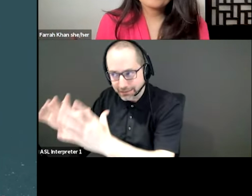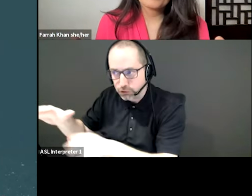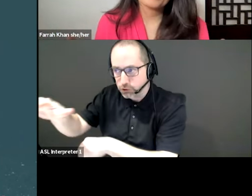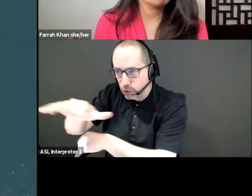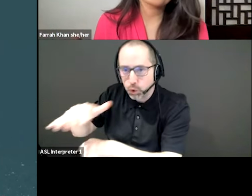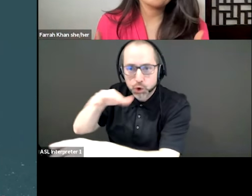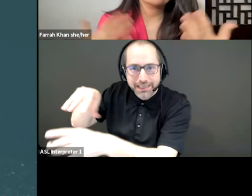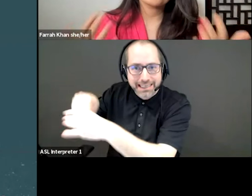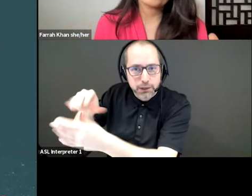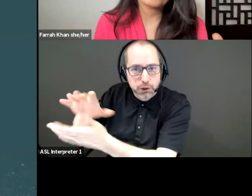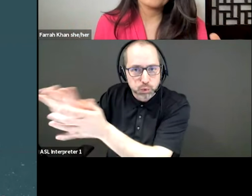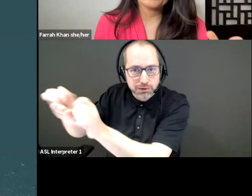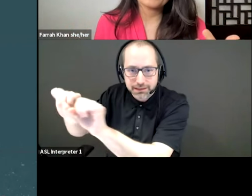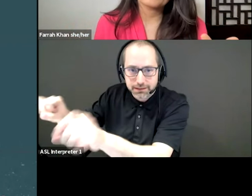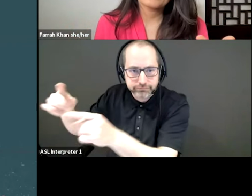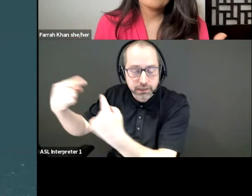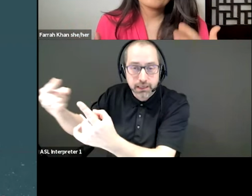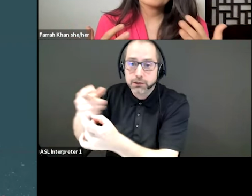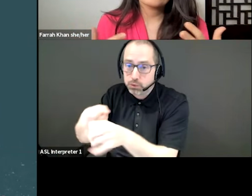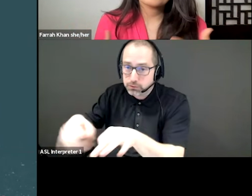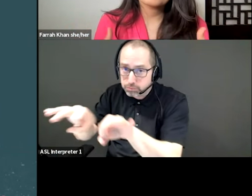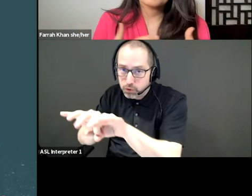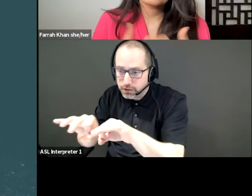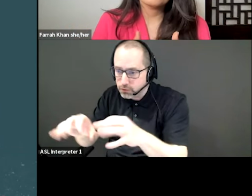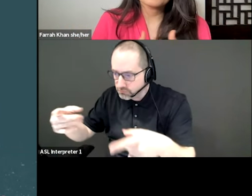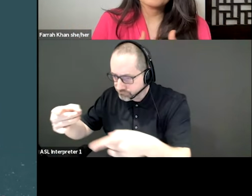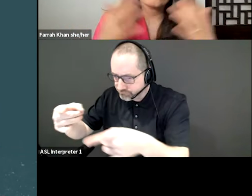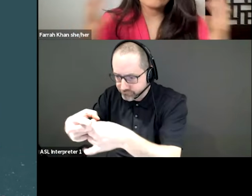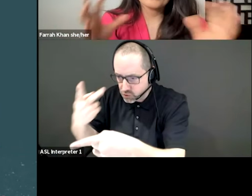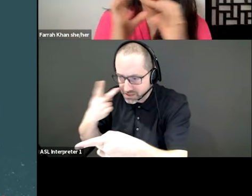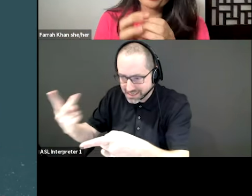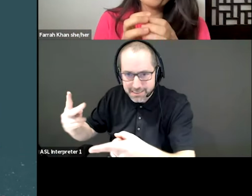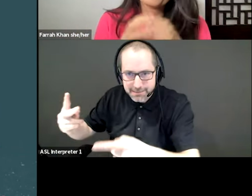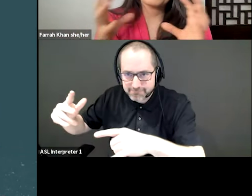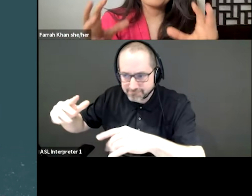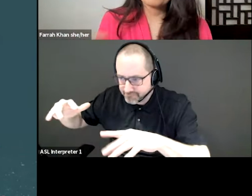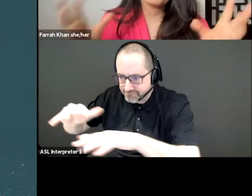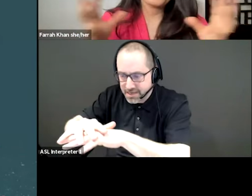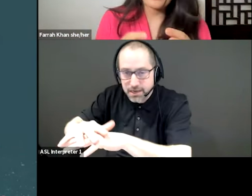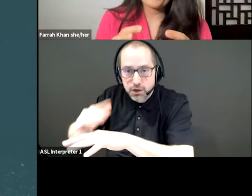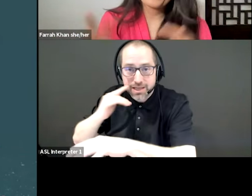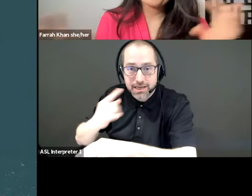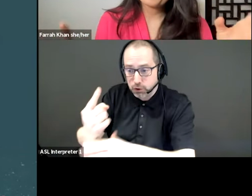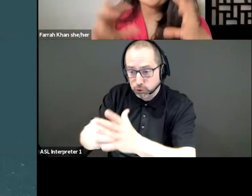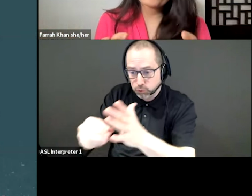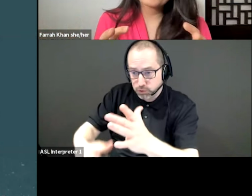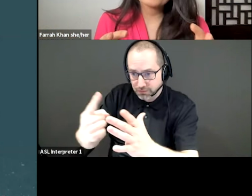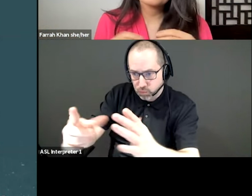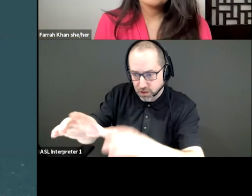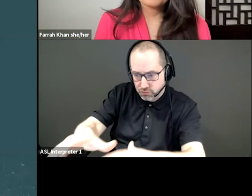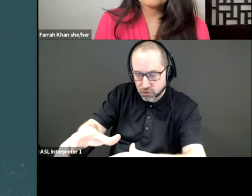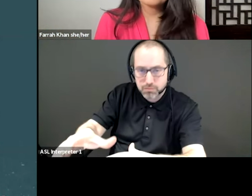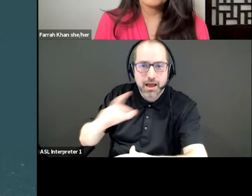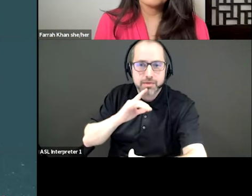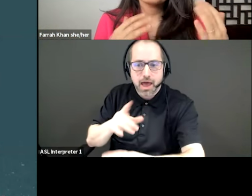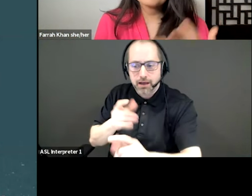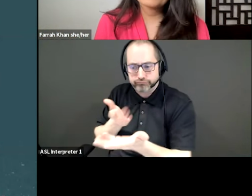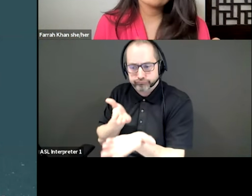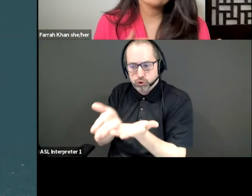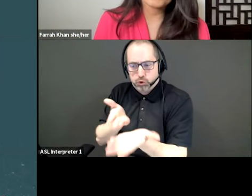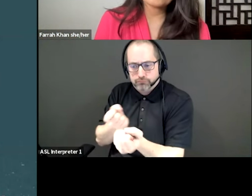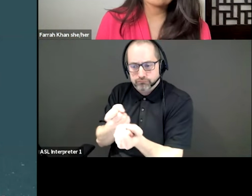also really important to understand the intersectionality with this, that it's not just thinking of students as one group and we have cookie cutter kind of services, but